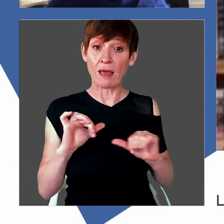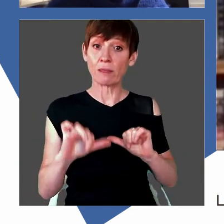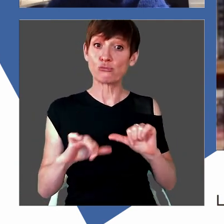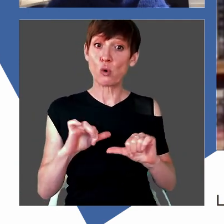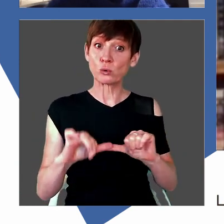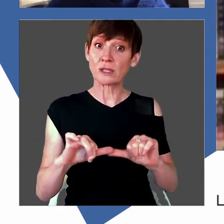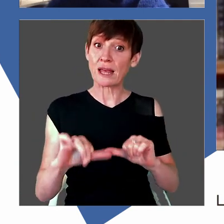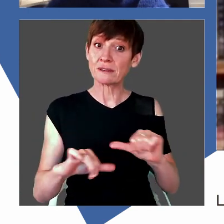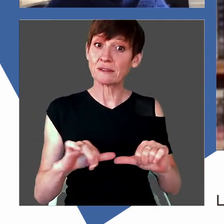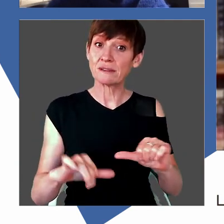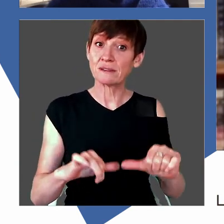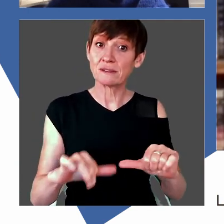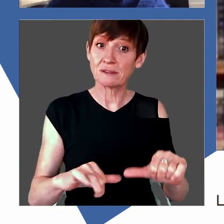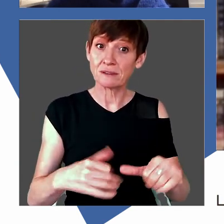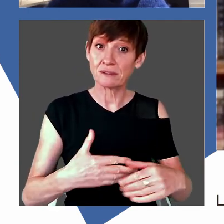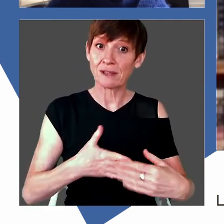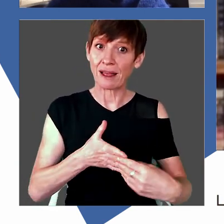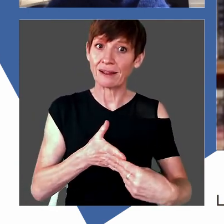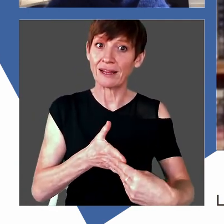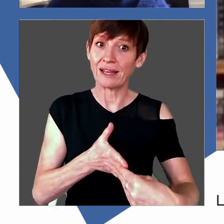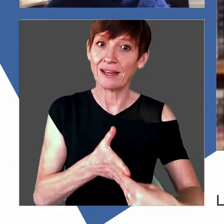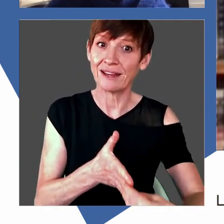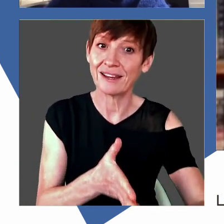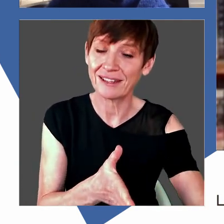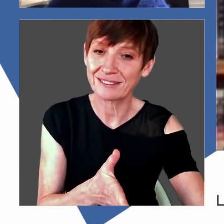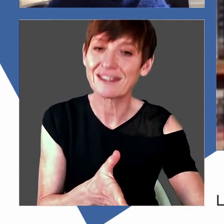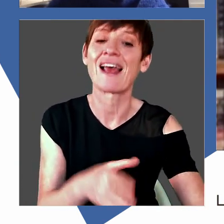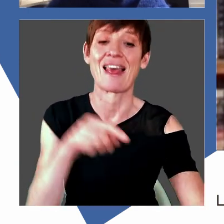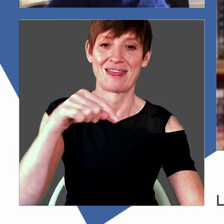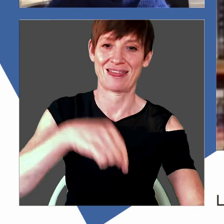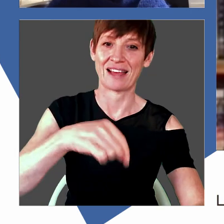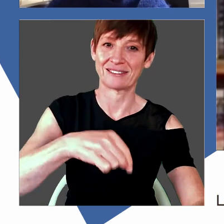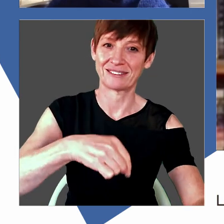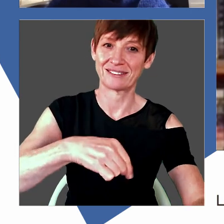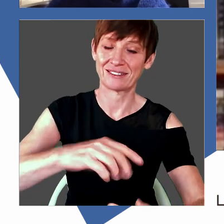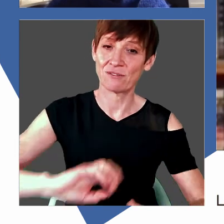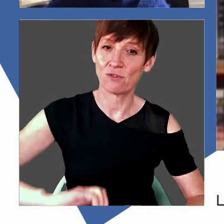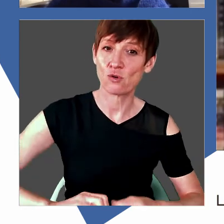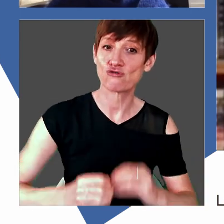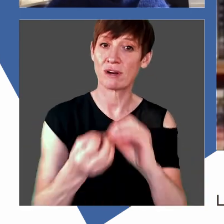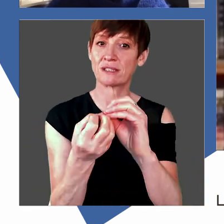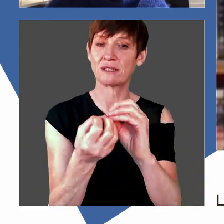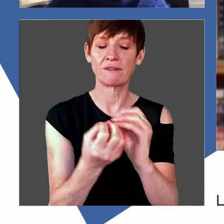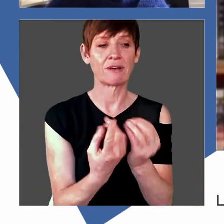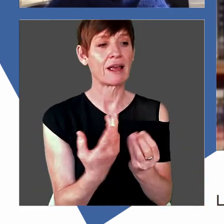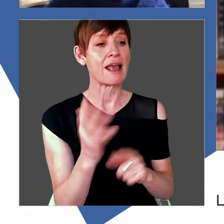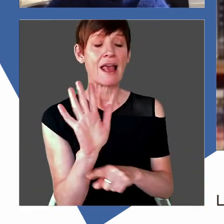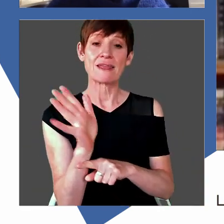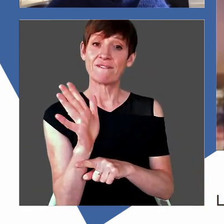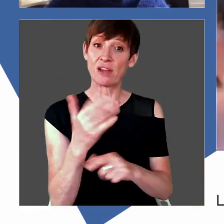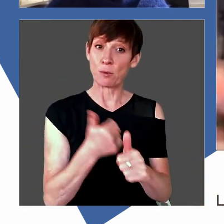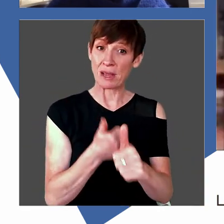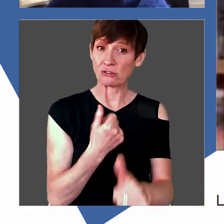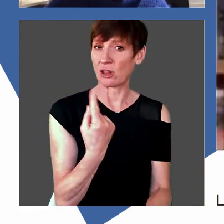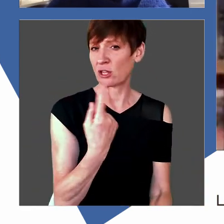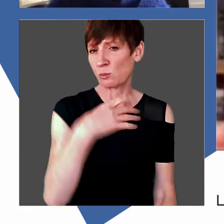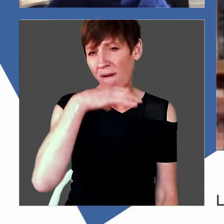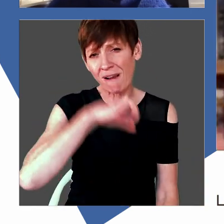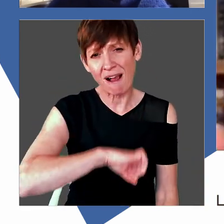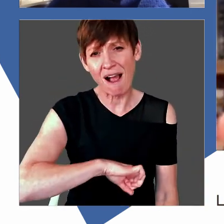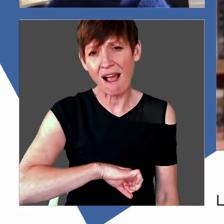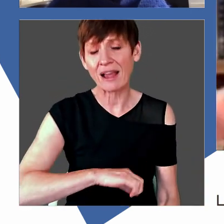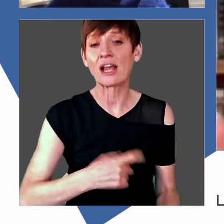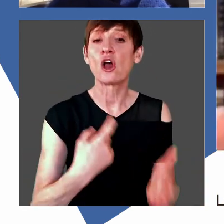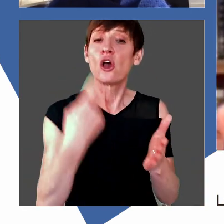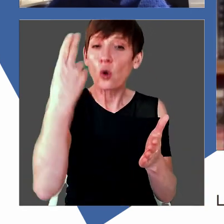like absolutely the way to kind of bring back some of that creativity. And certainly in the film industry, there's a guy who's getting a lot of heat at the moment. His name's